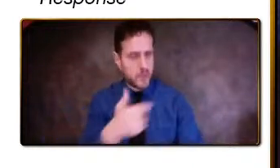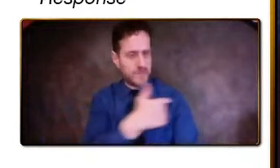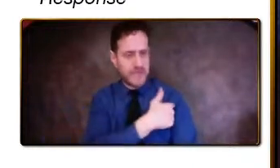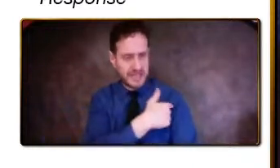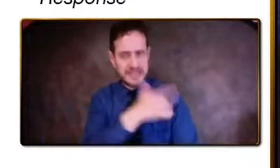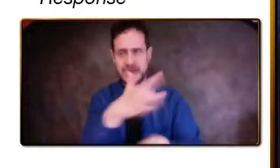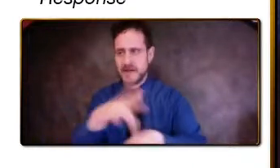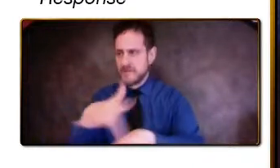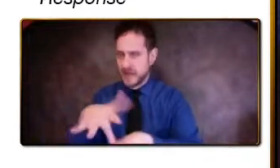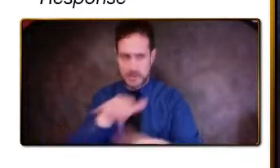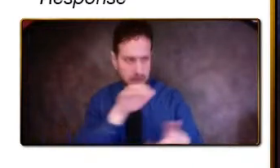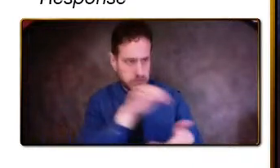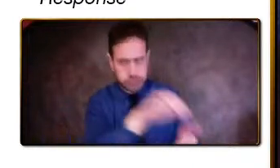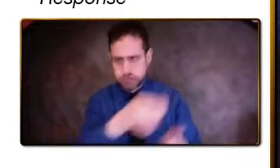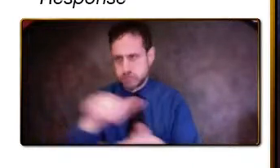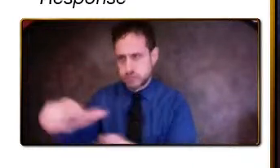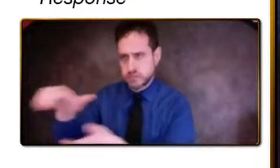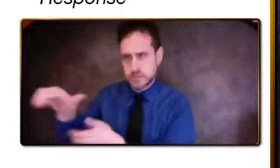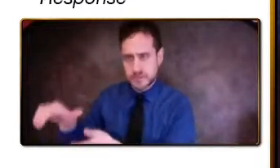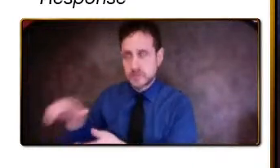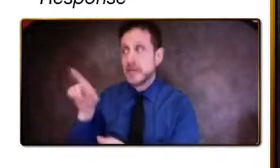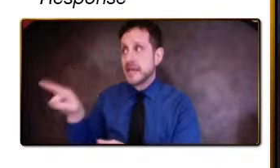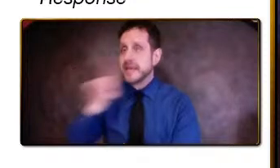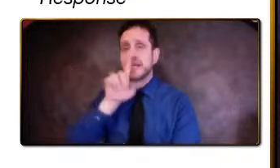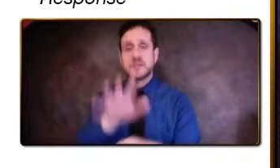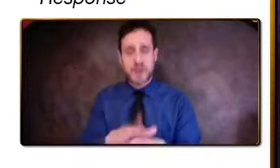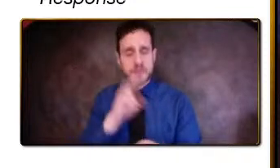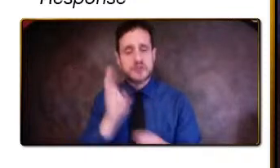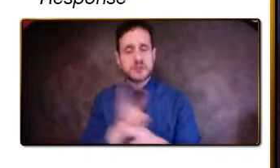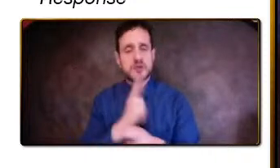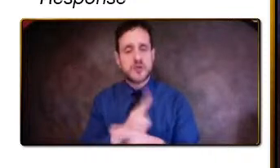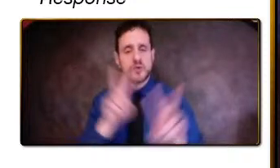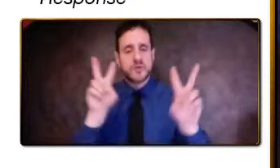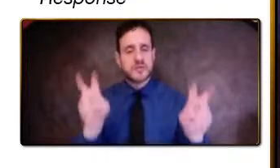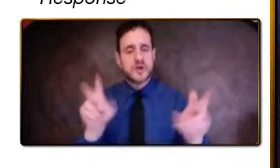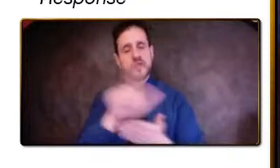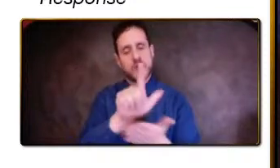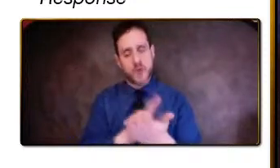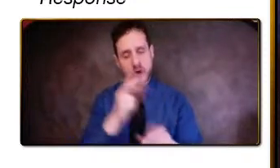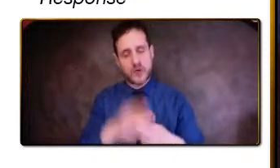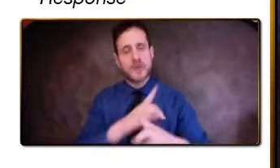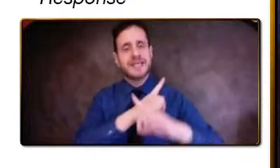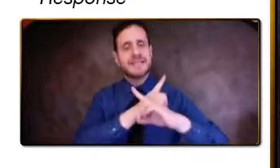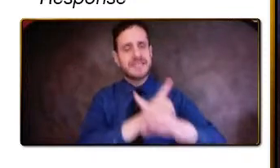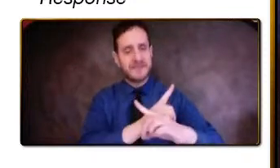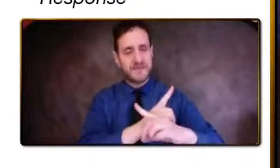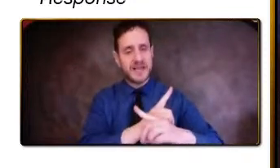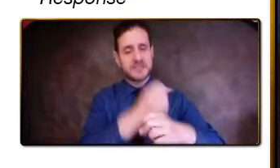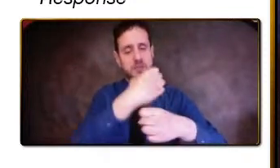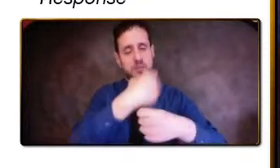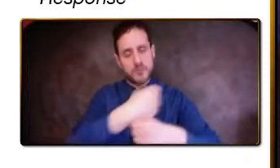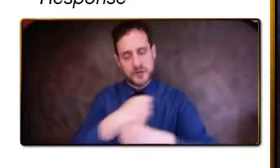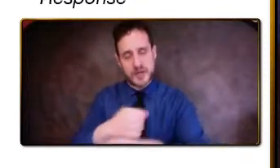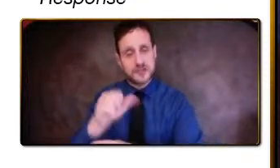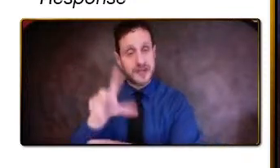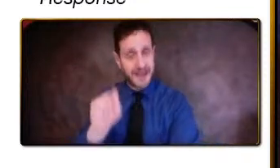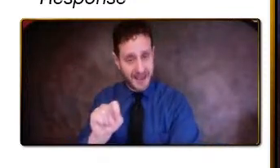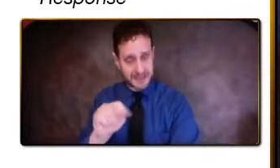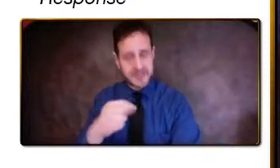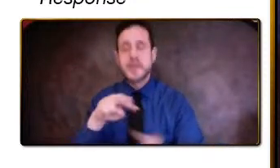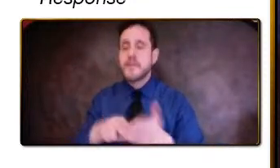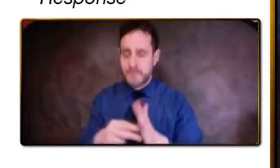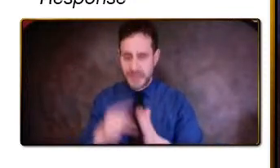he's promised to do is to invoke the Defense Production Act, which will help us expand the manufacturing capability